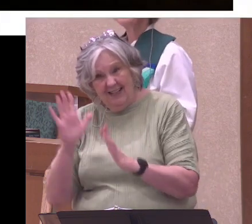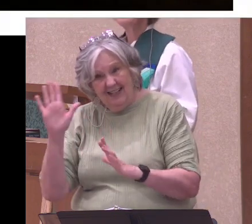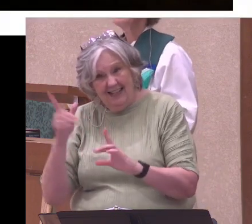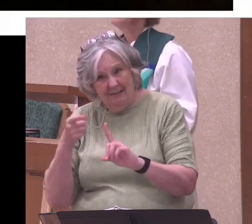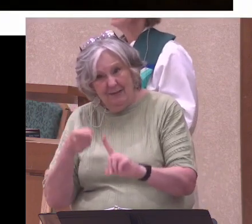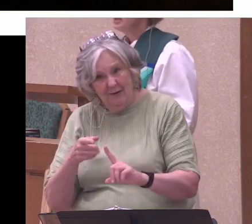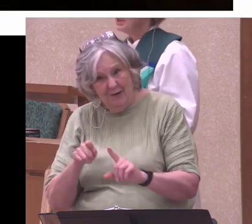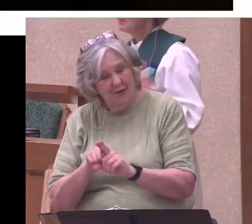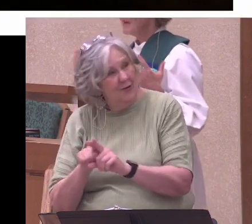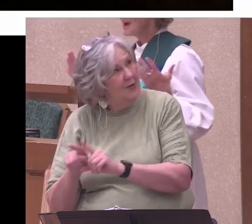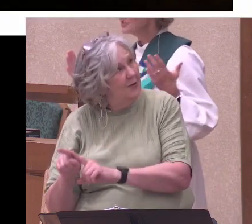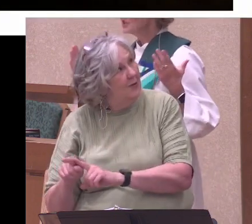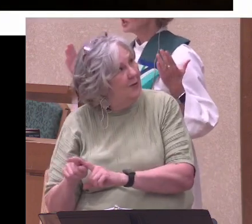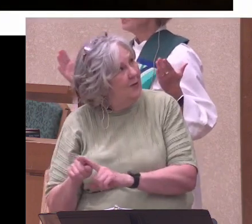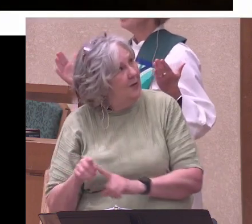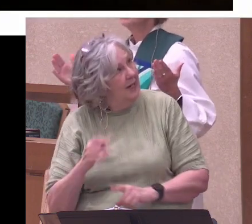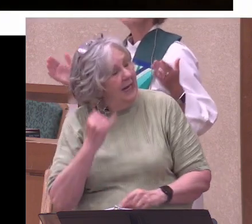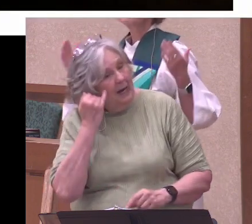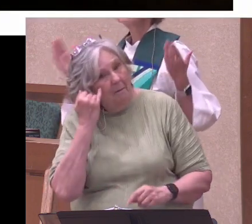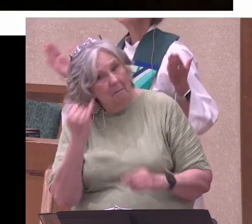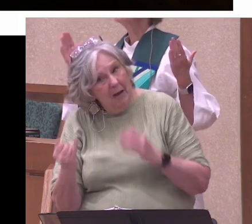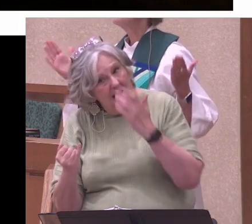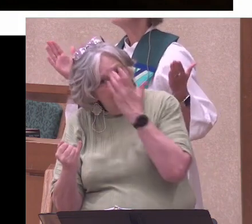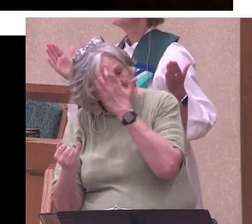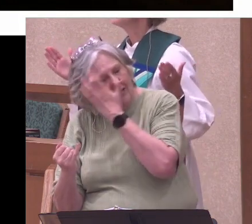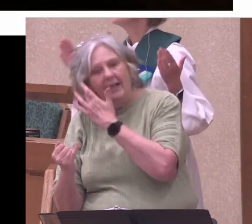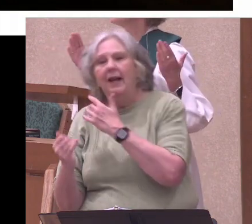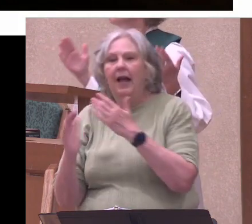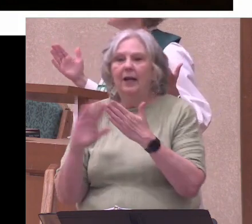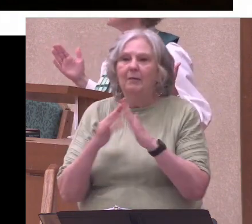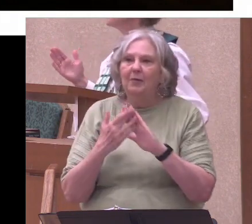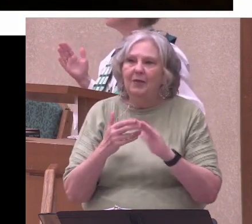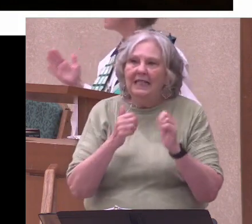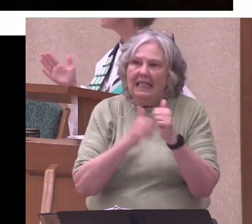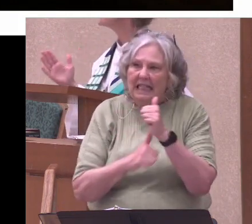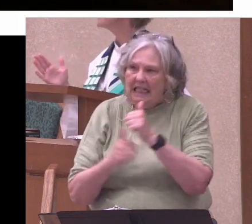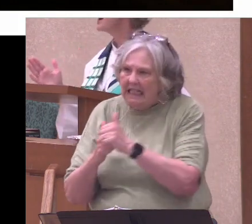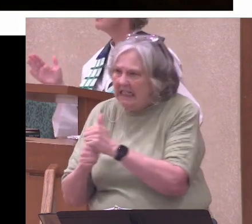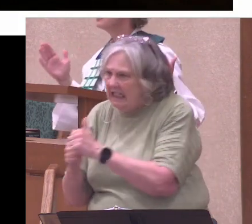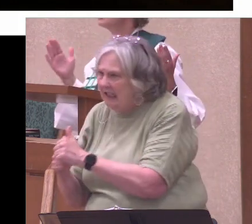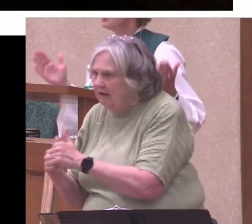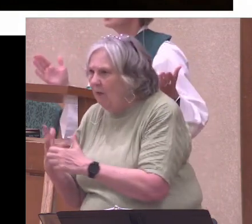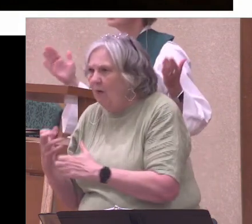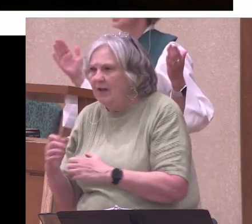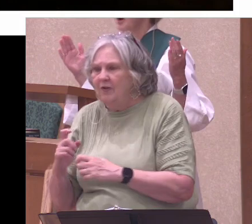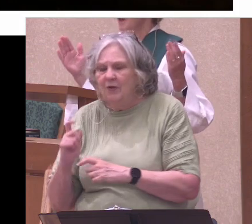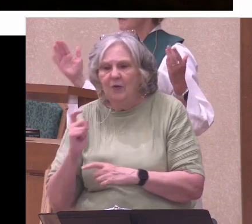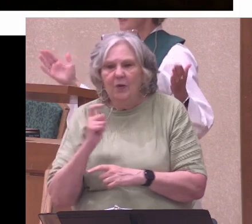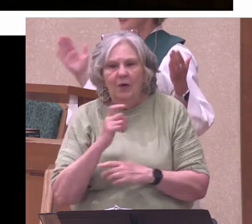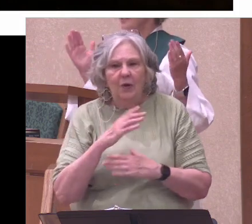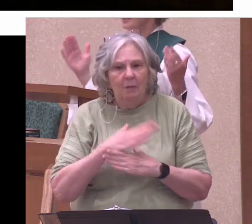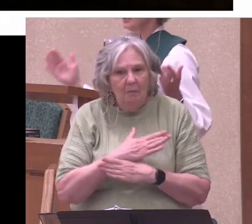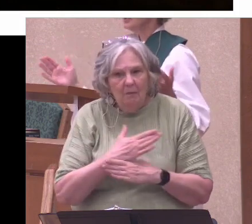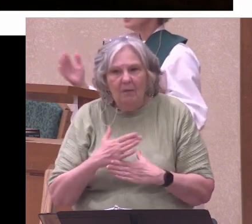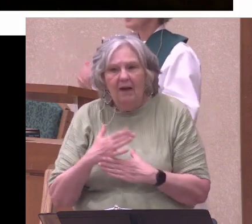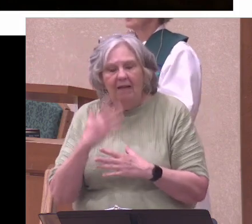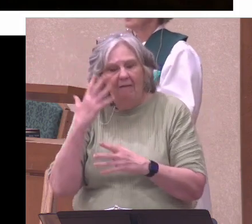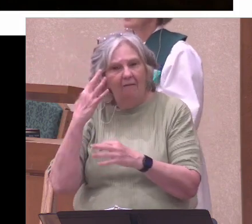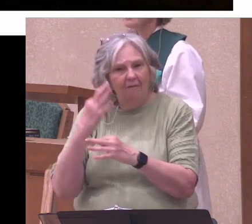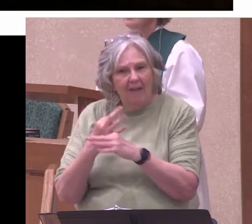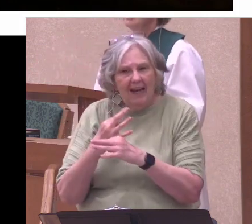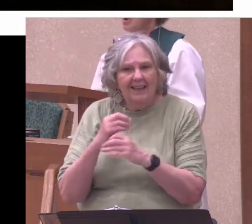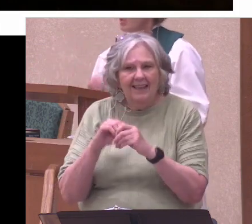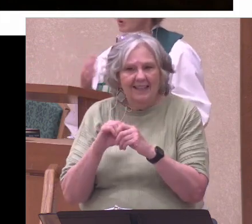it? Imagine a community where each one of us is committed to passing on the torch of faith in